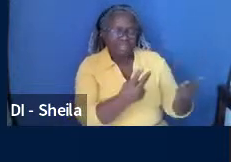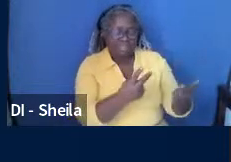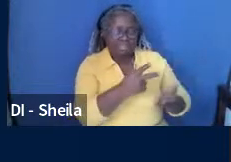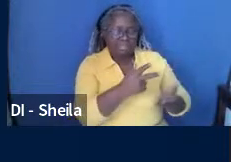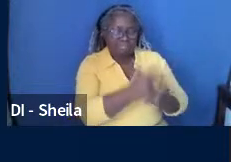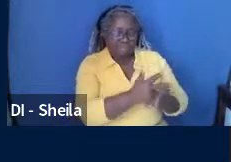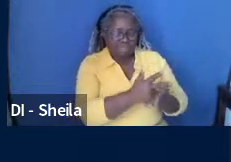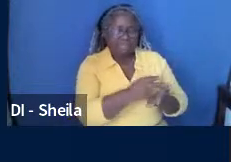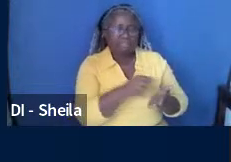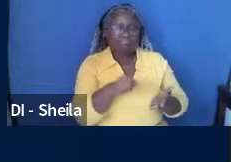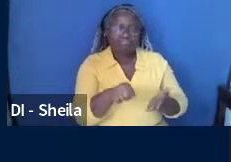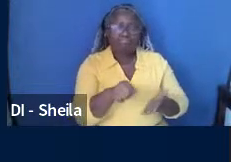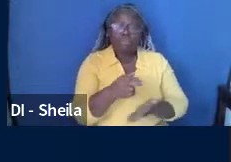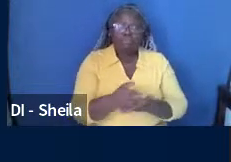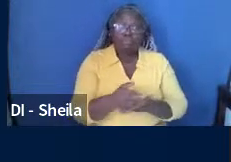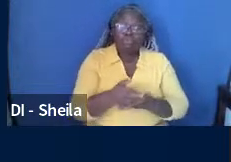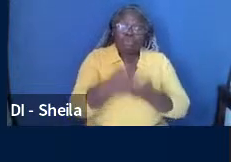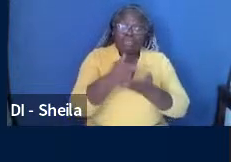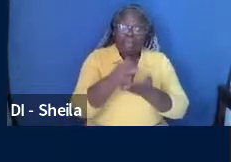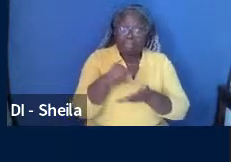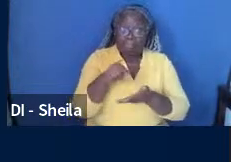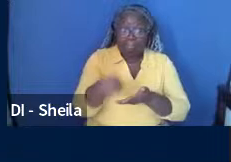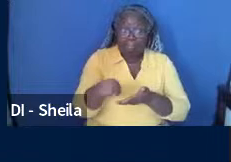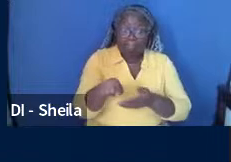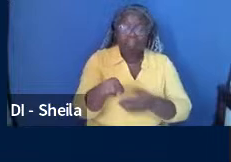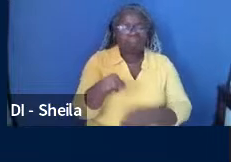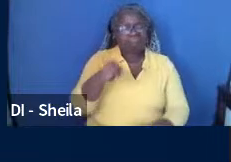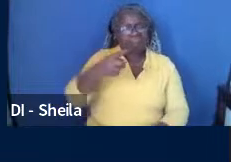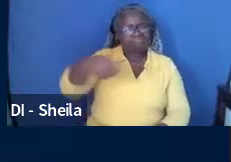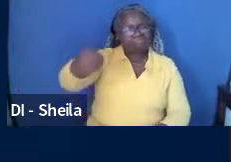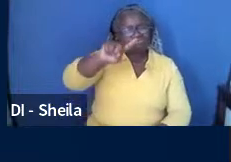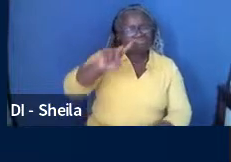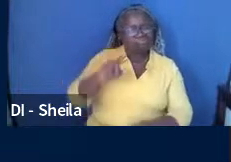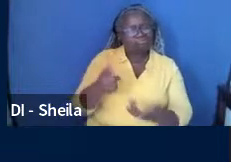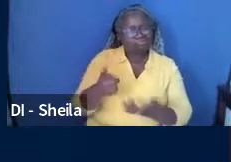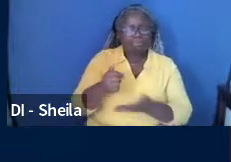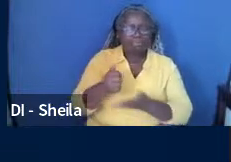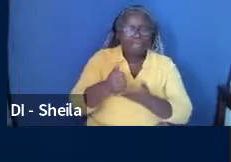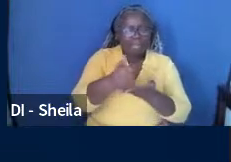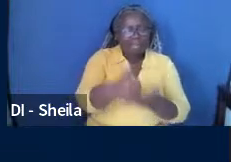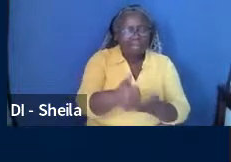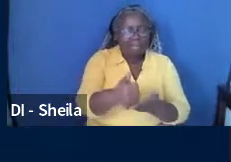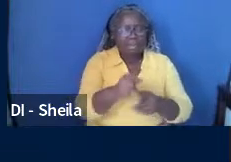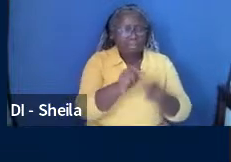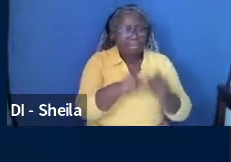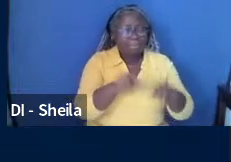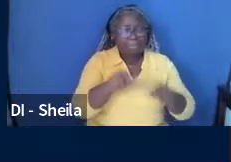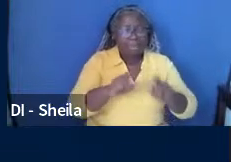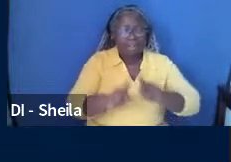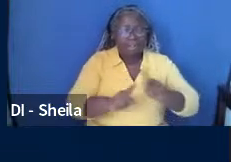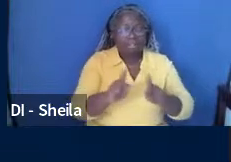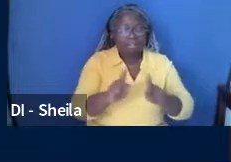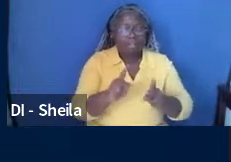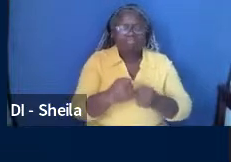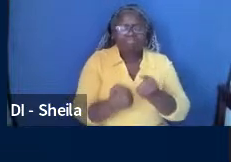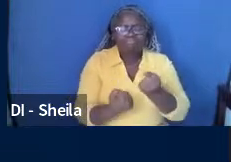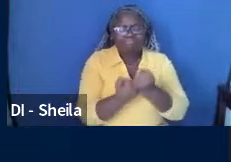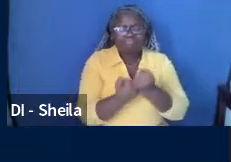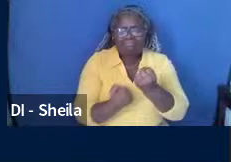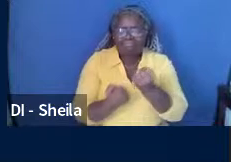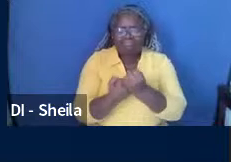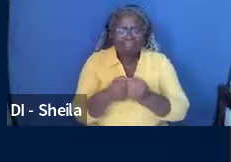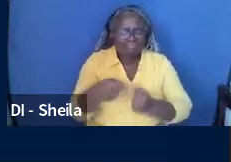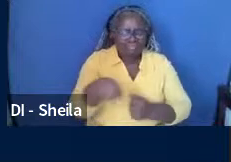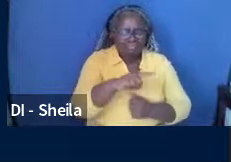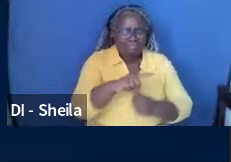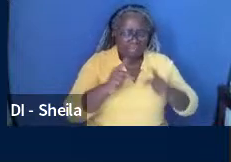treatment of conditions that affect mobility, and outpatient physical therapy facilities are required to provide this